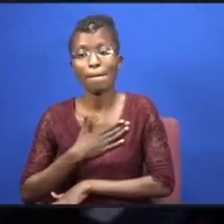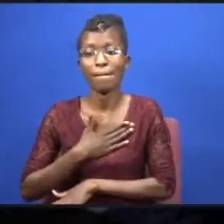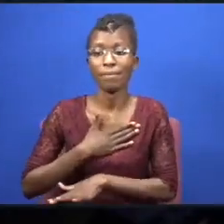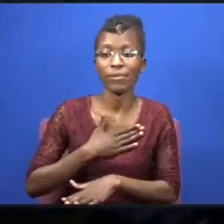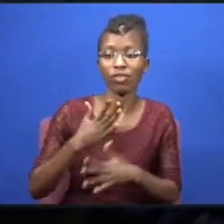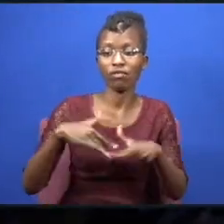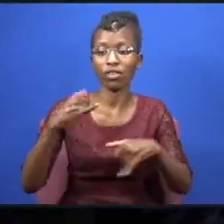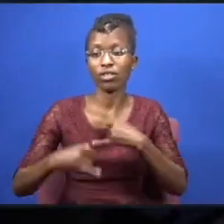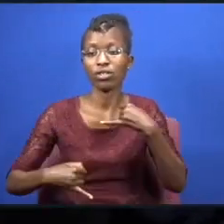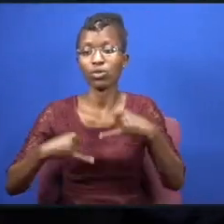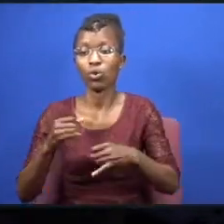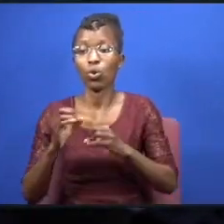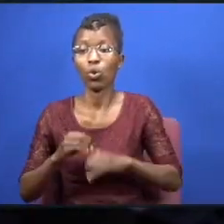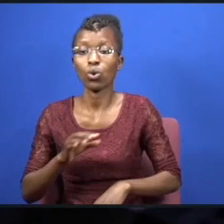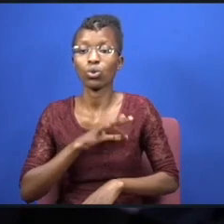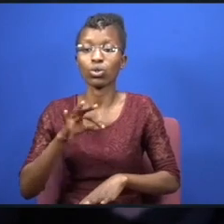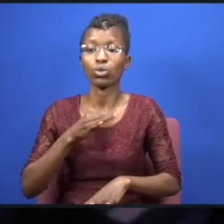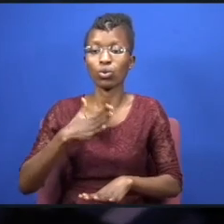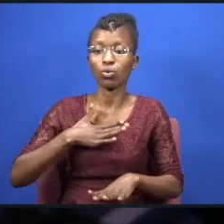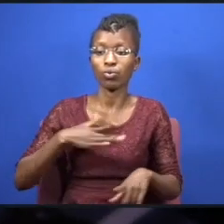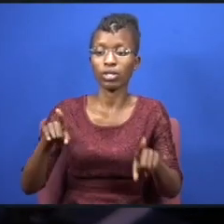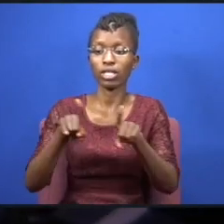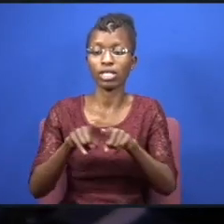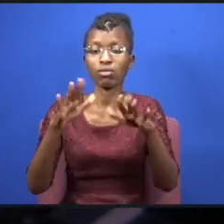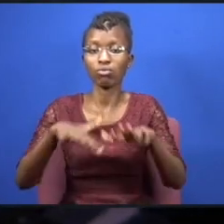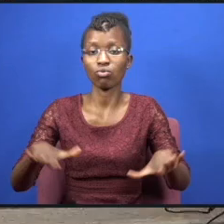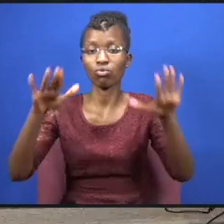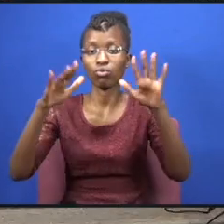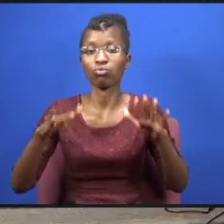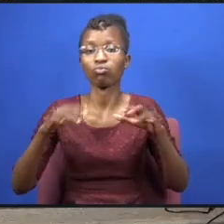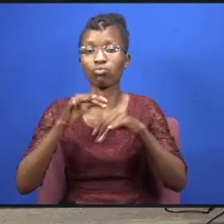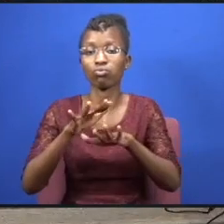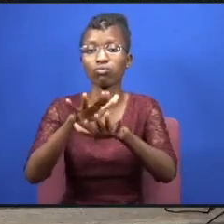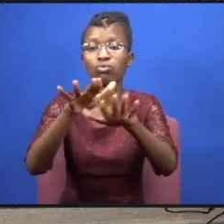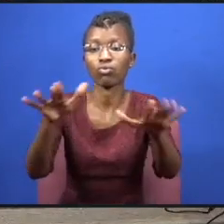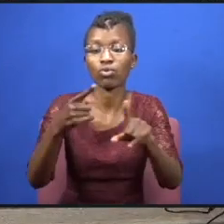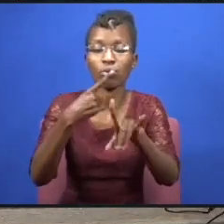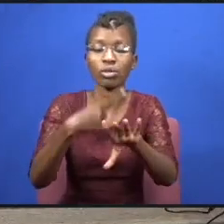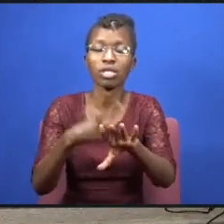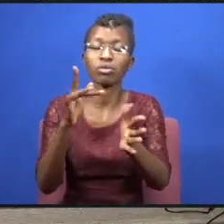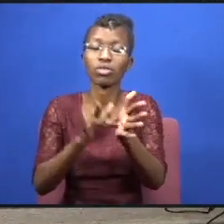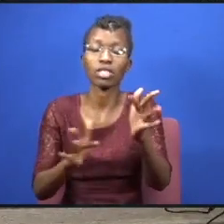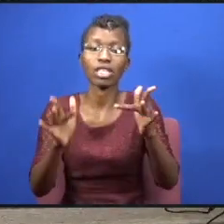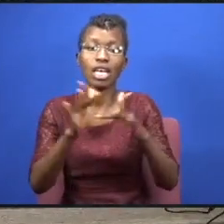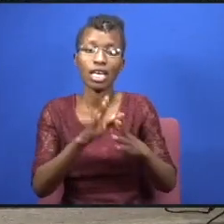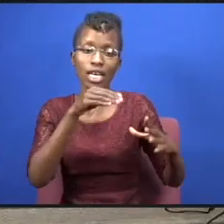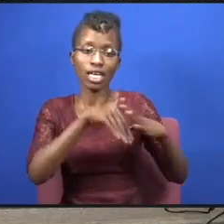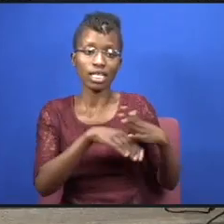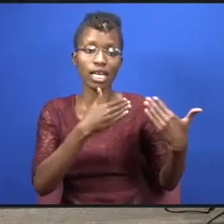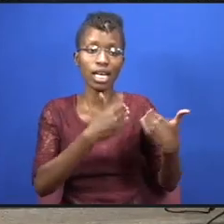Of joy, oh my soul, like the sea below draw. Since Jesus gave me to my